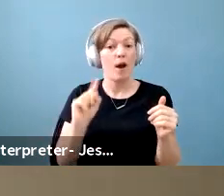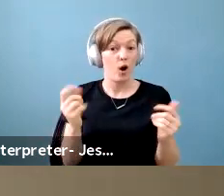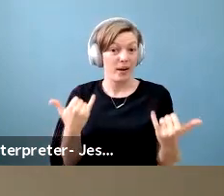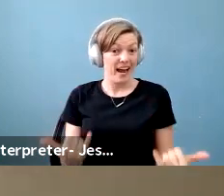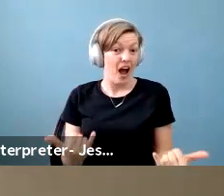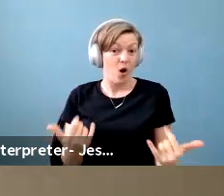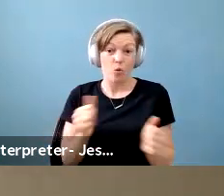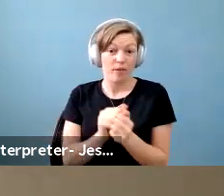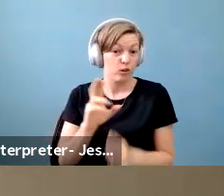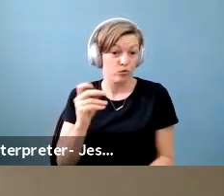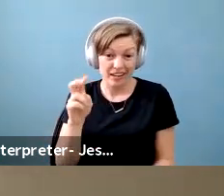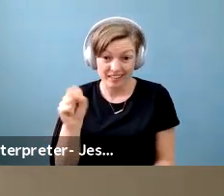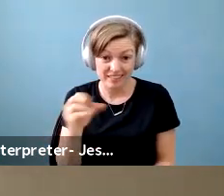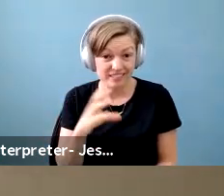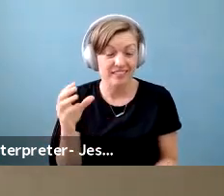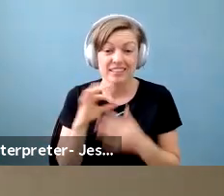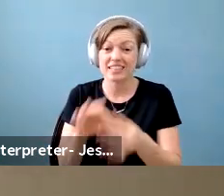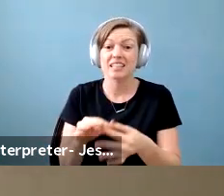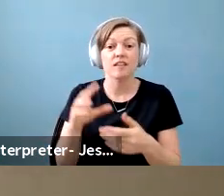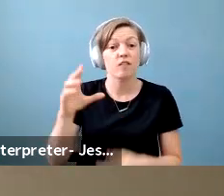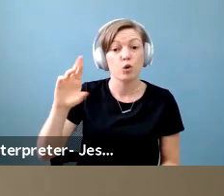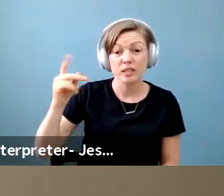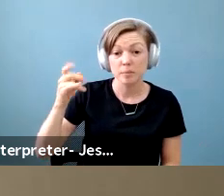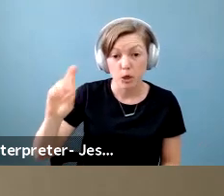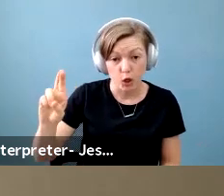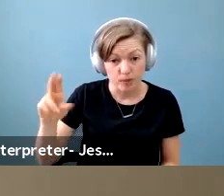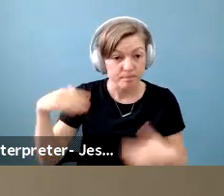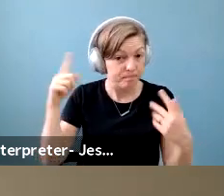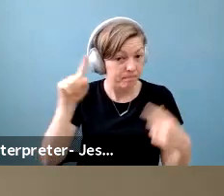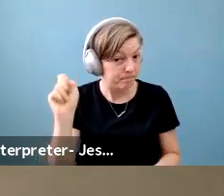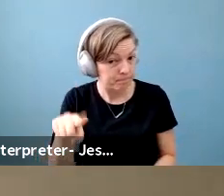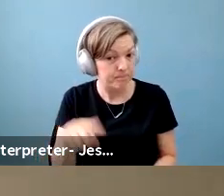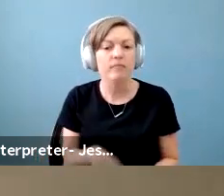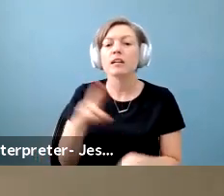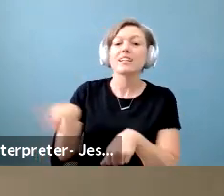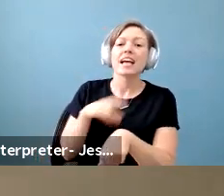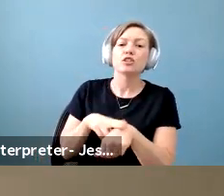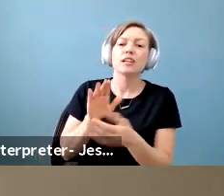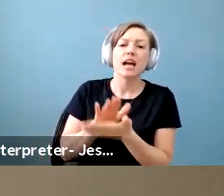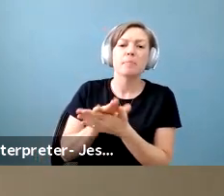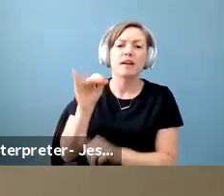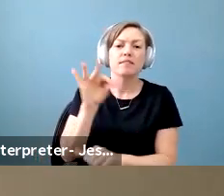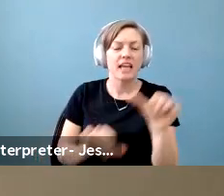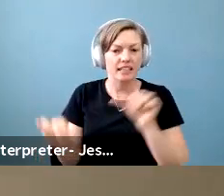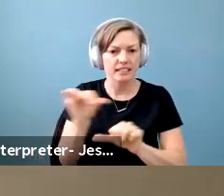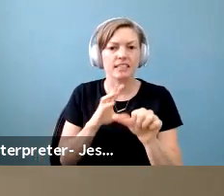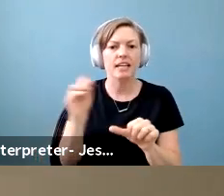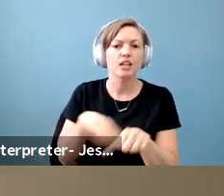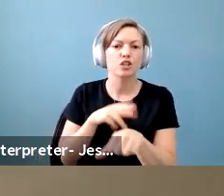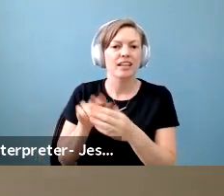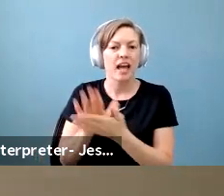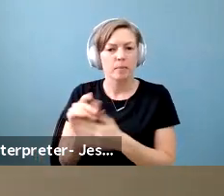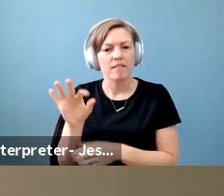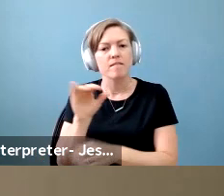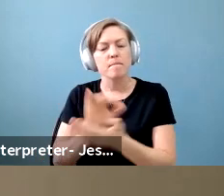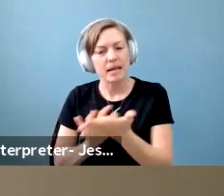with eugenics in the sense of CRISPR? The National Academy of Sciences and the National Academy of